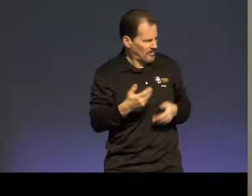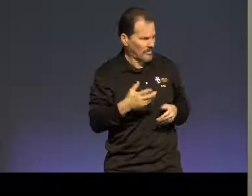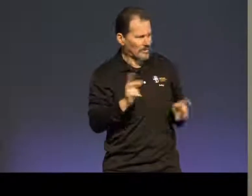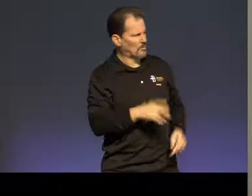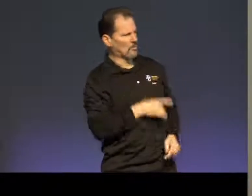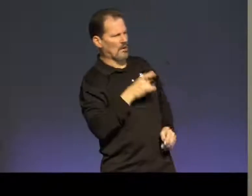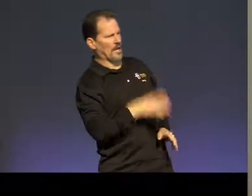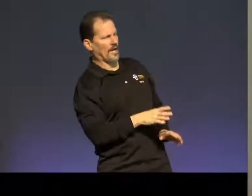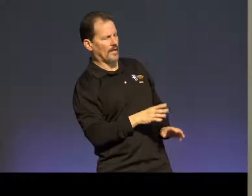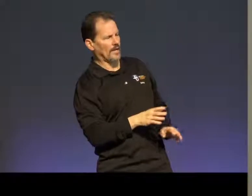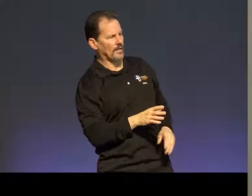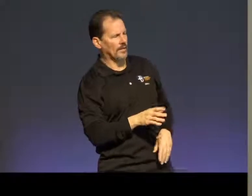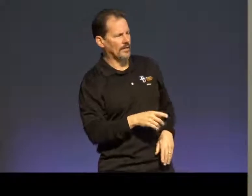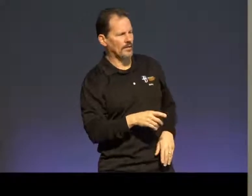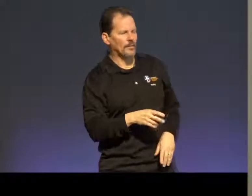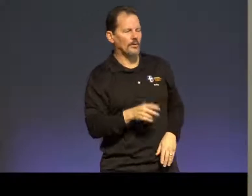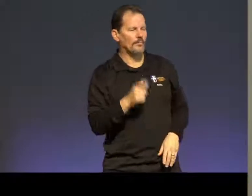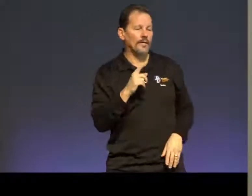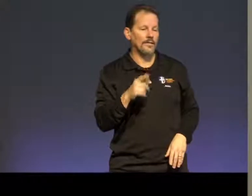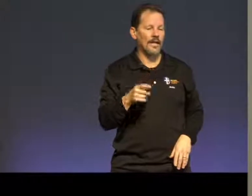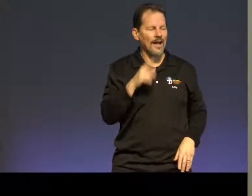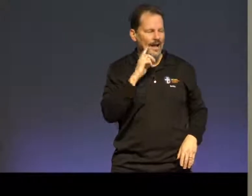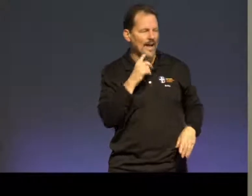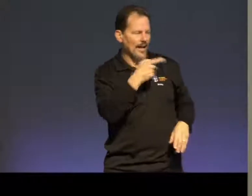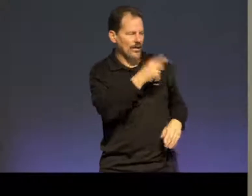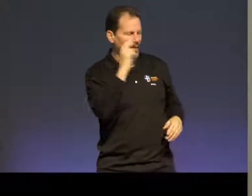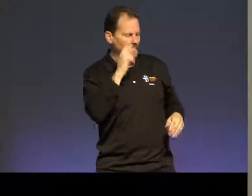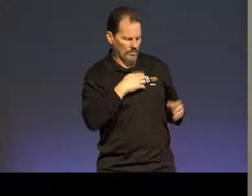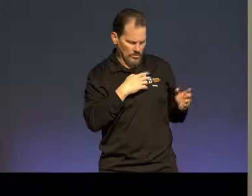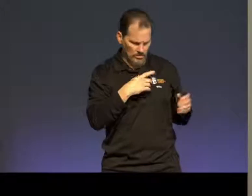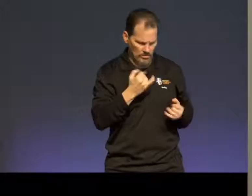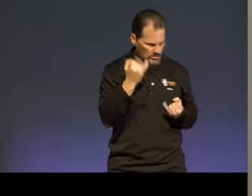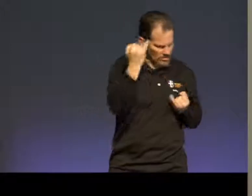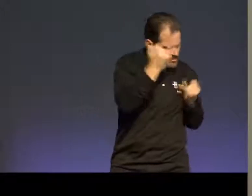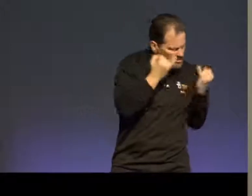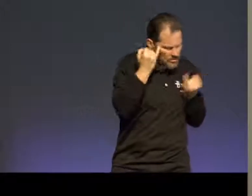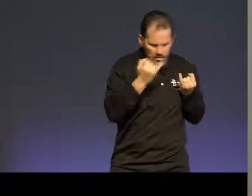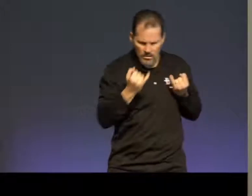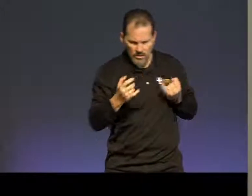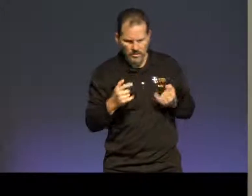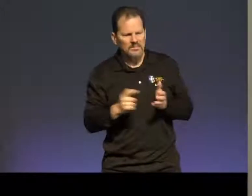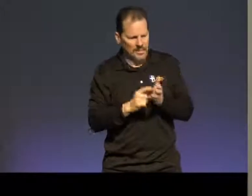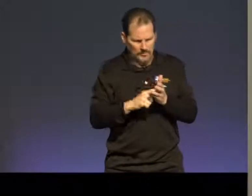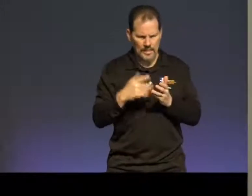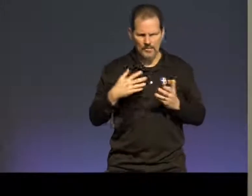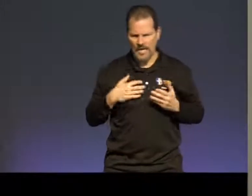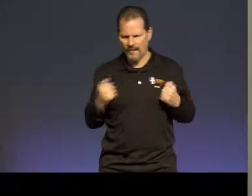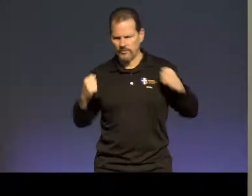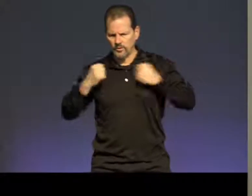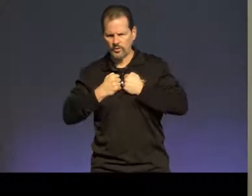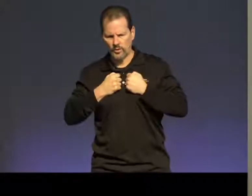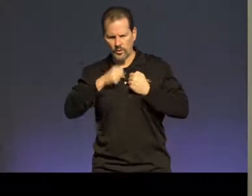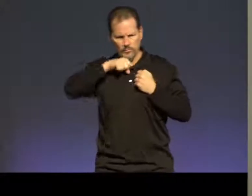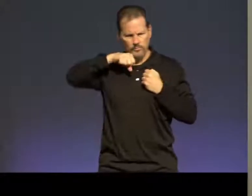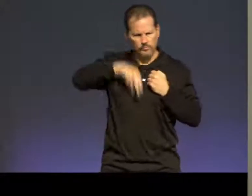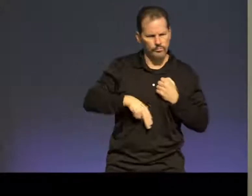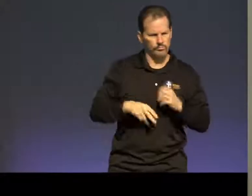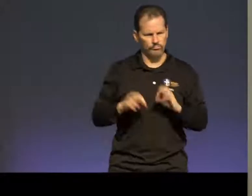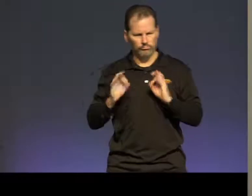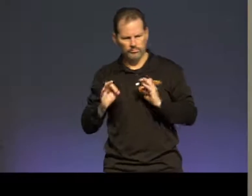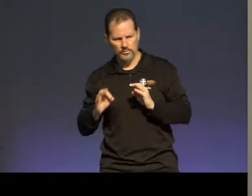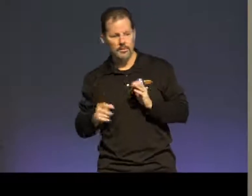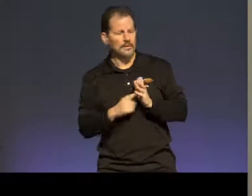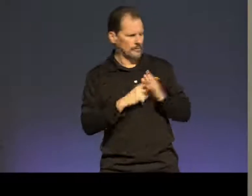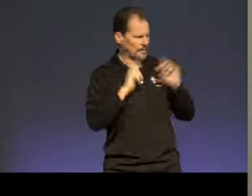like wearing suits from time to time, and when you do, people kind of make snipes at you, and you're so worried about what they're doing that you lose track of what I said. You